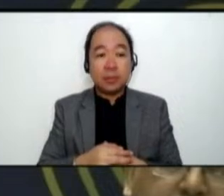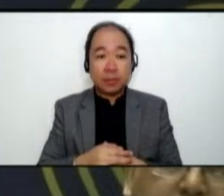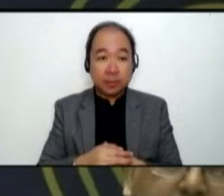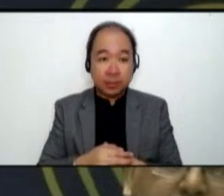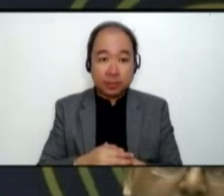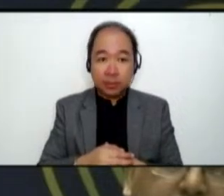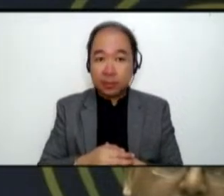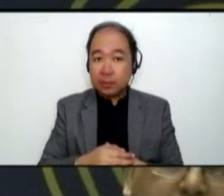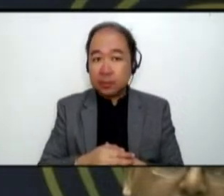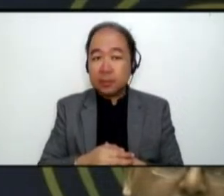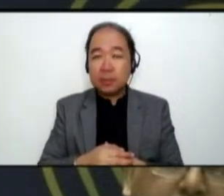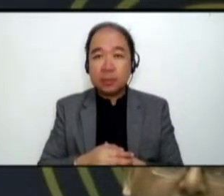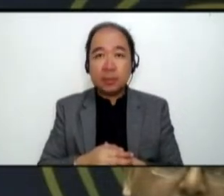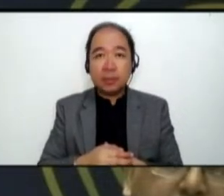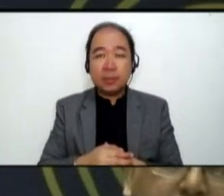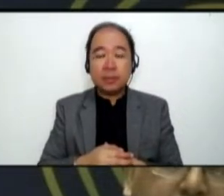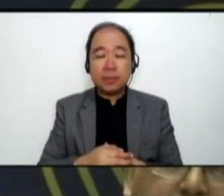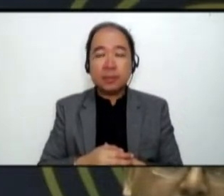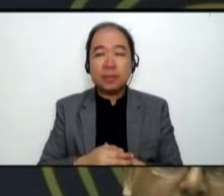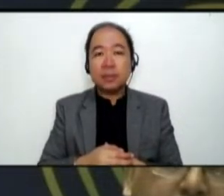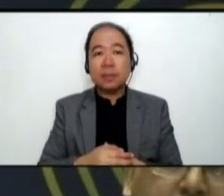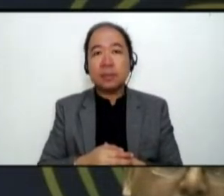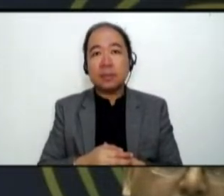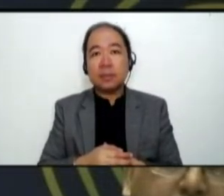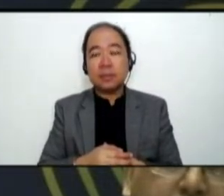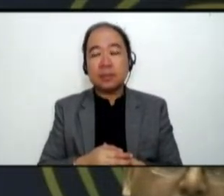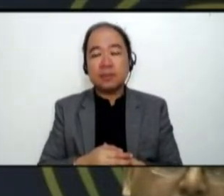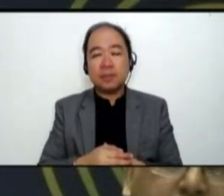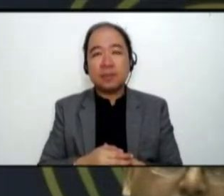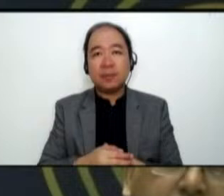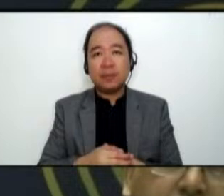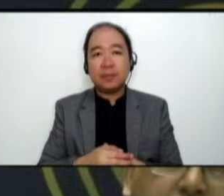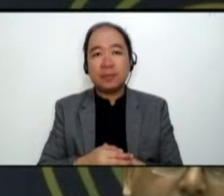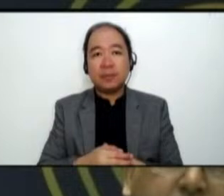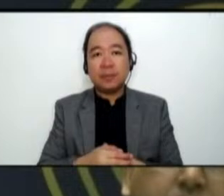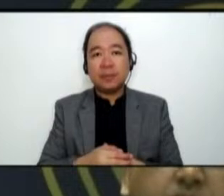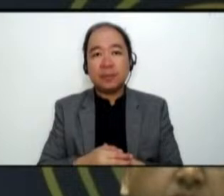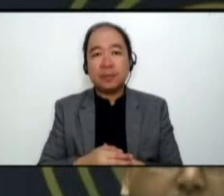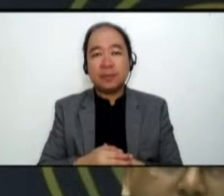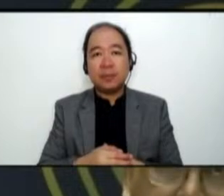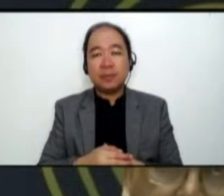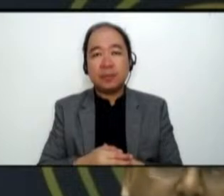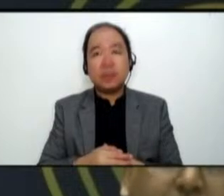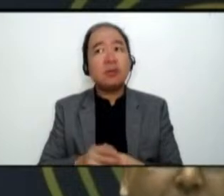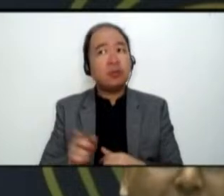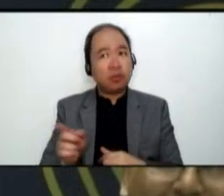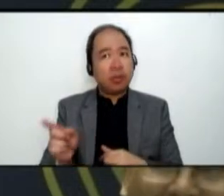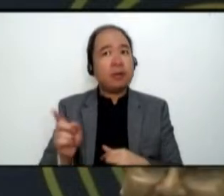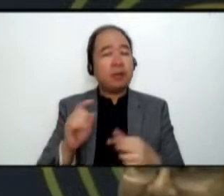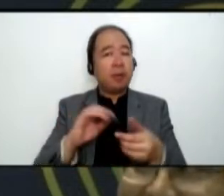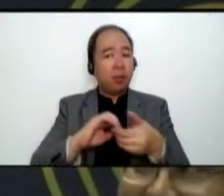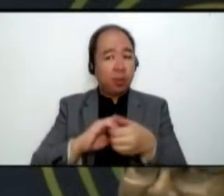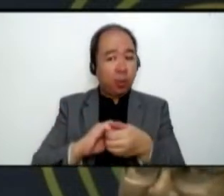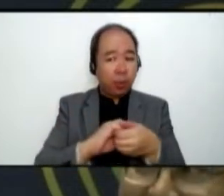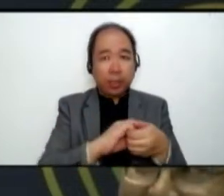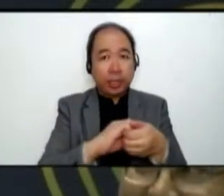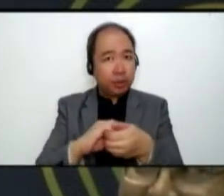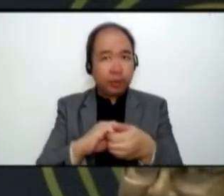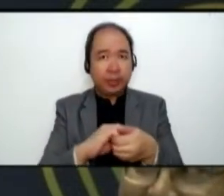it's not that we don't have the opportunities at all, you know.